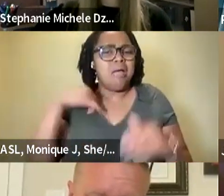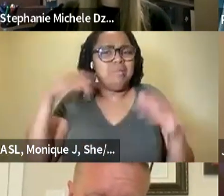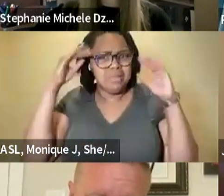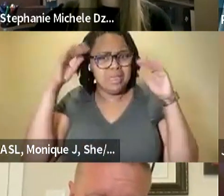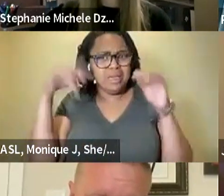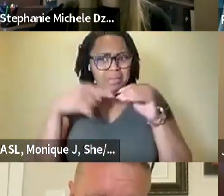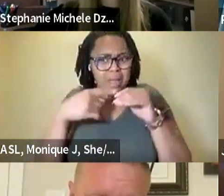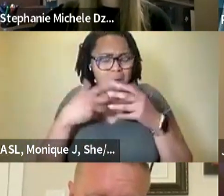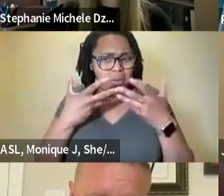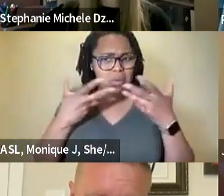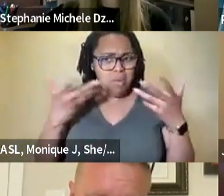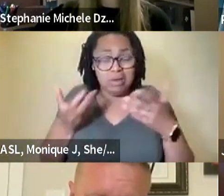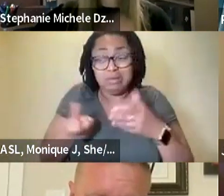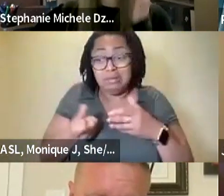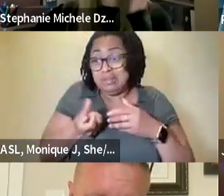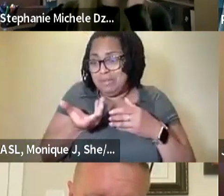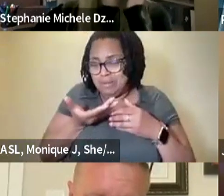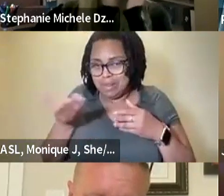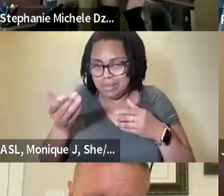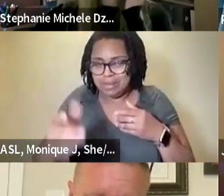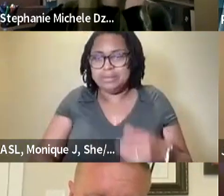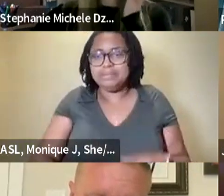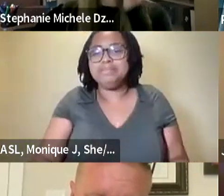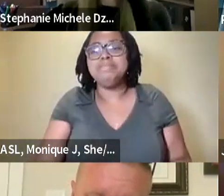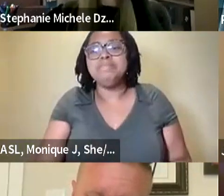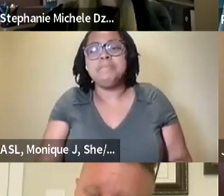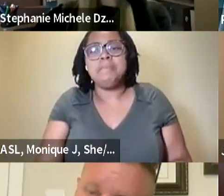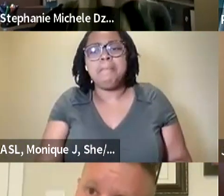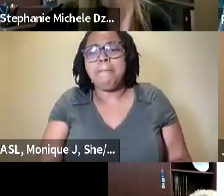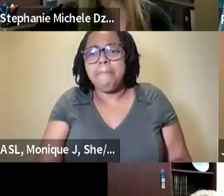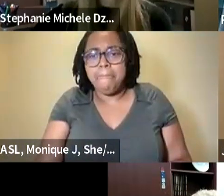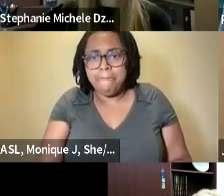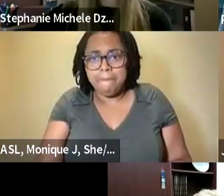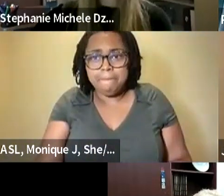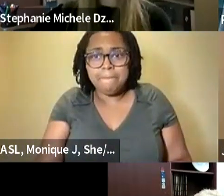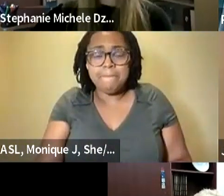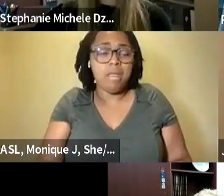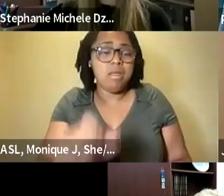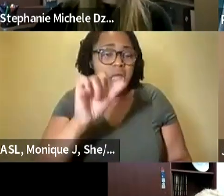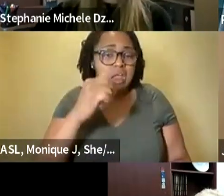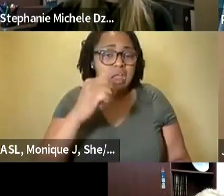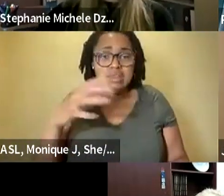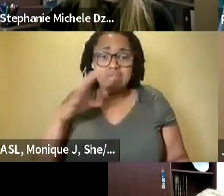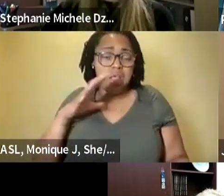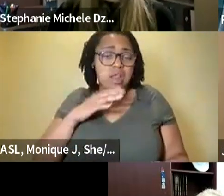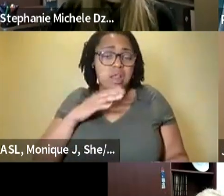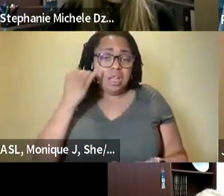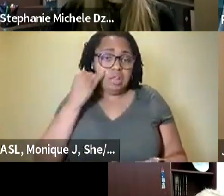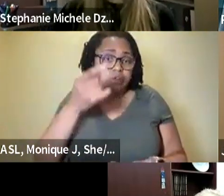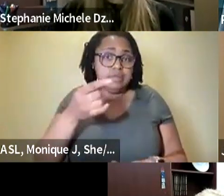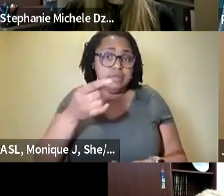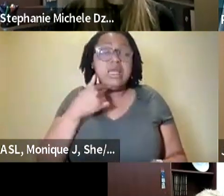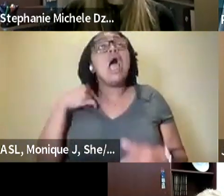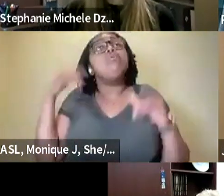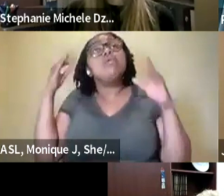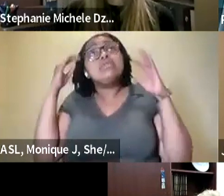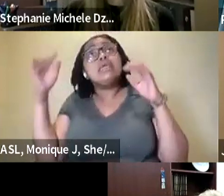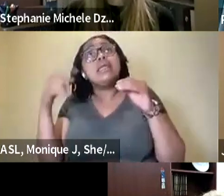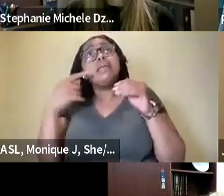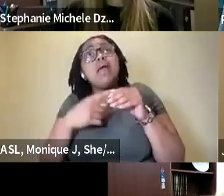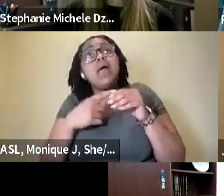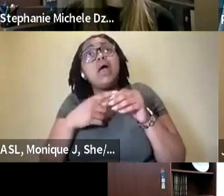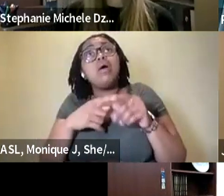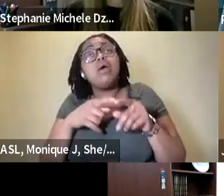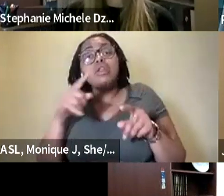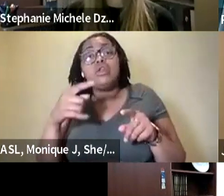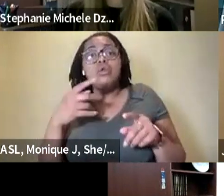some things, and it's perfectly fair if ever you say I'm thinking about and you cut me off and say, don't do that.